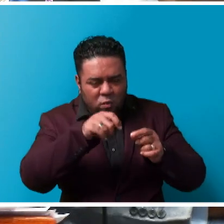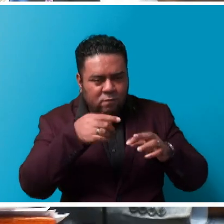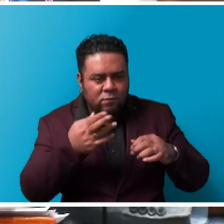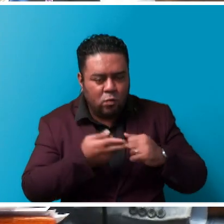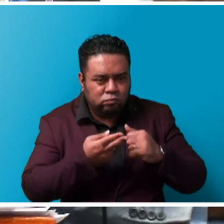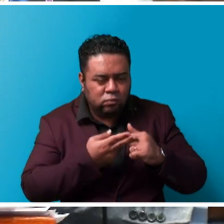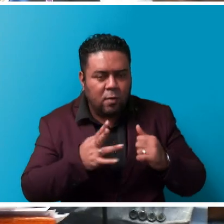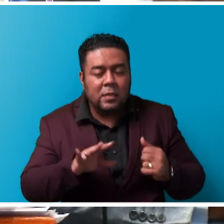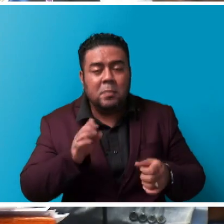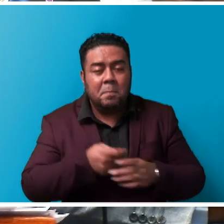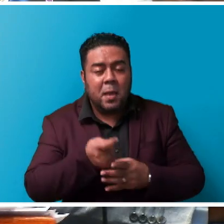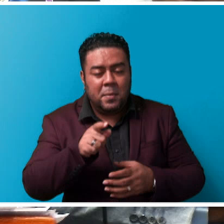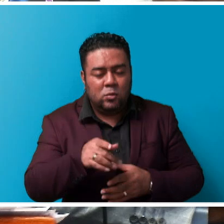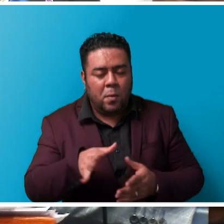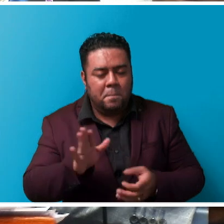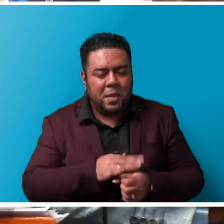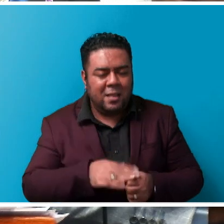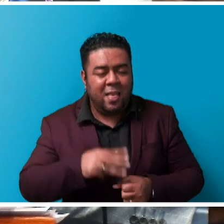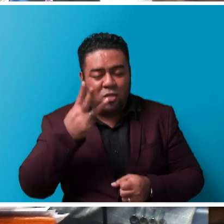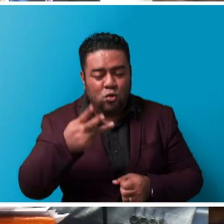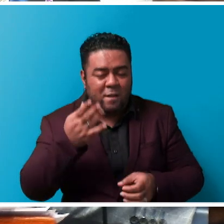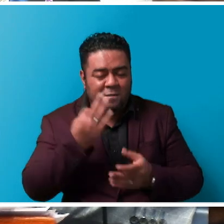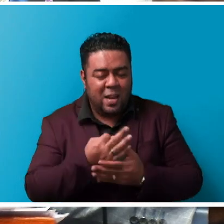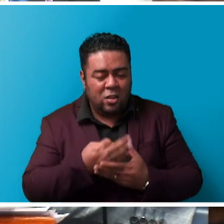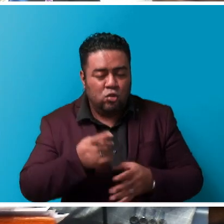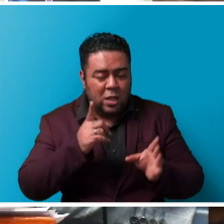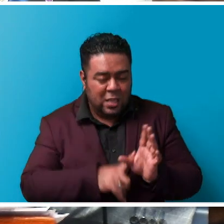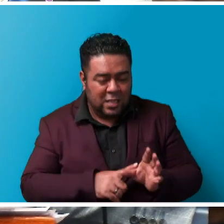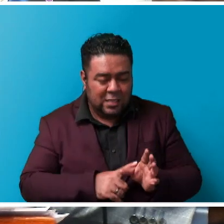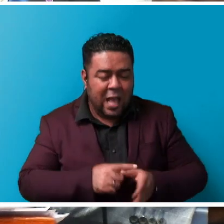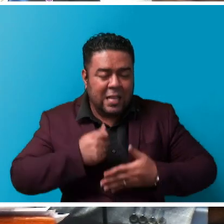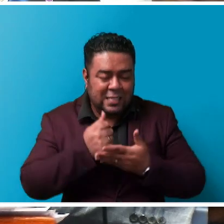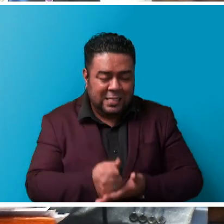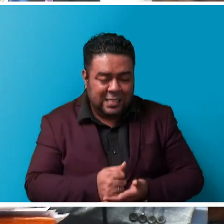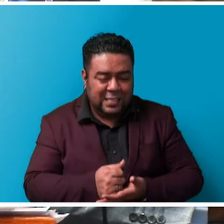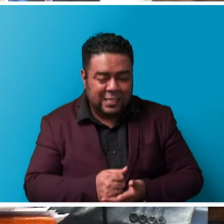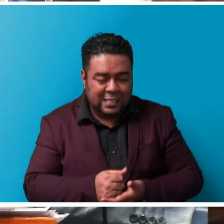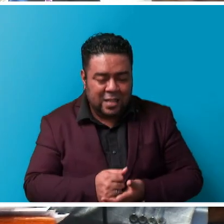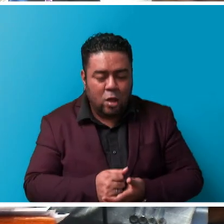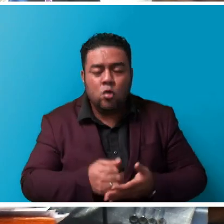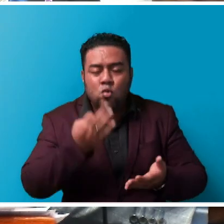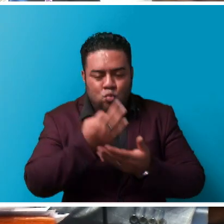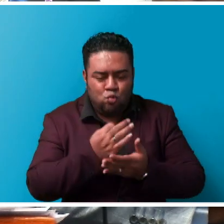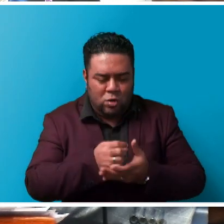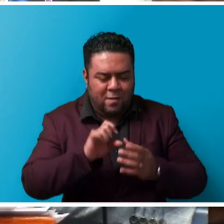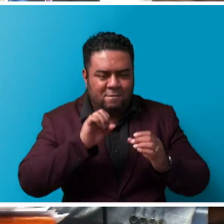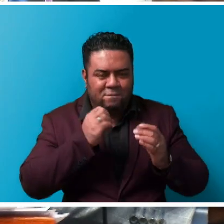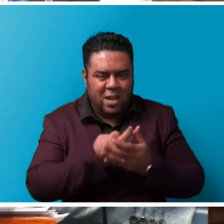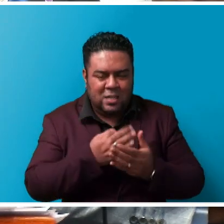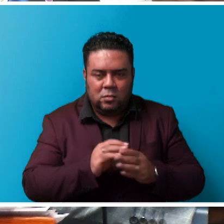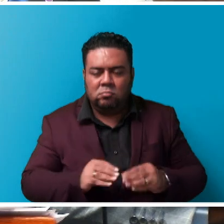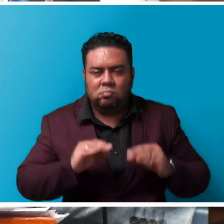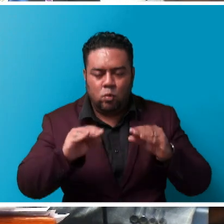these payments were made in the last 3 financial years, assisting 111 grid-funded schemes,